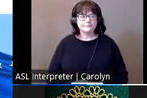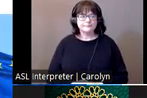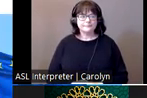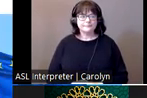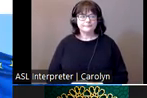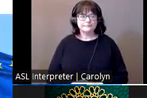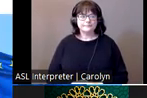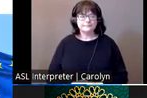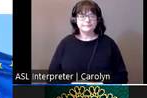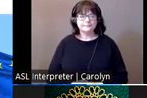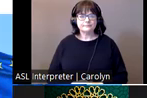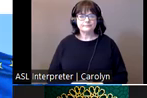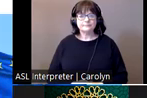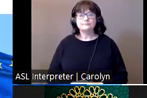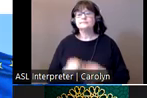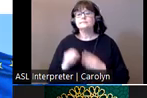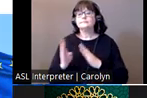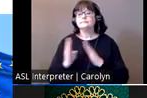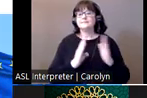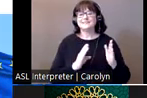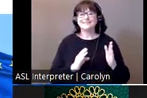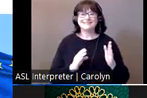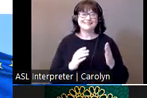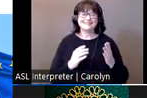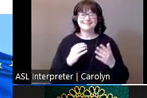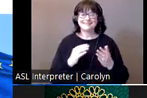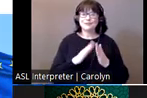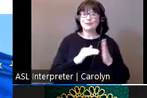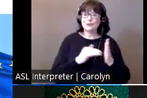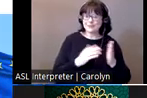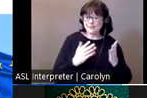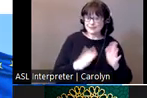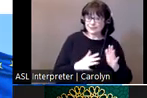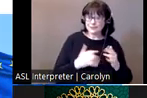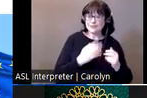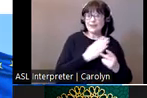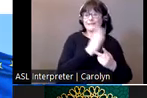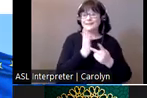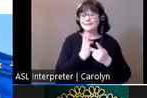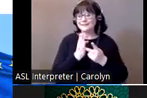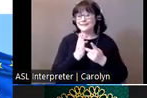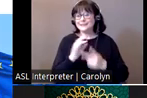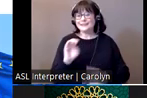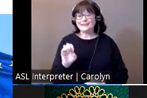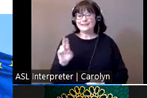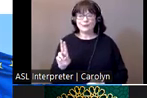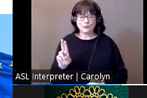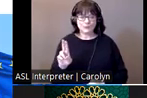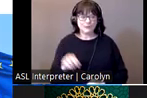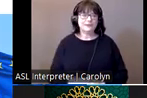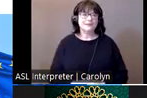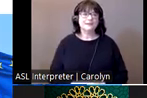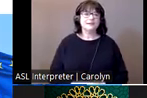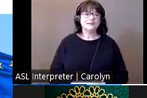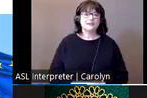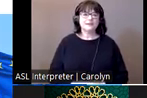So moving on, just in our world tour, a little bit of information on the European Union. So they are, as a whole